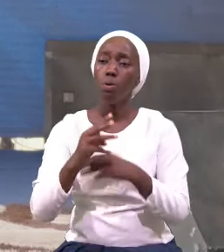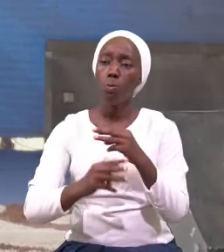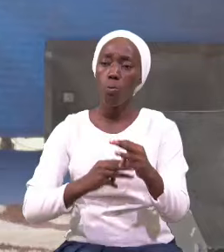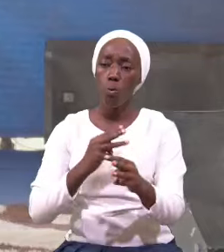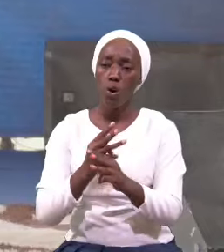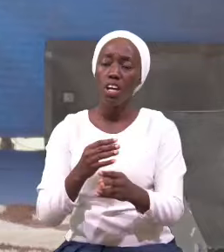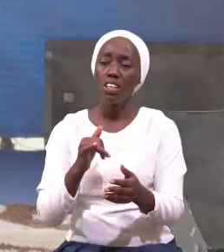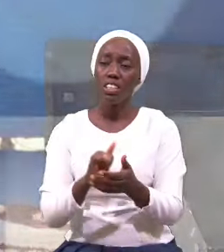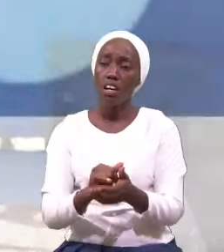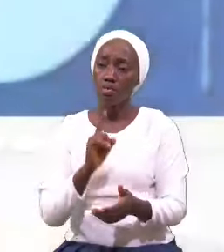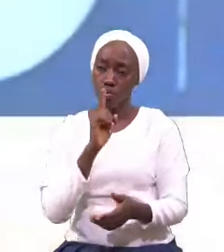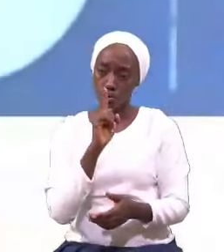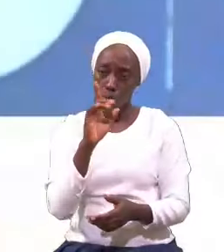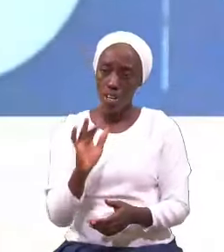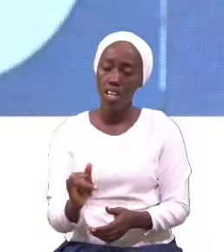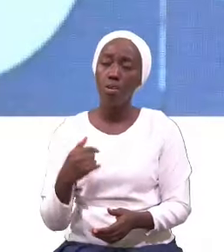the Holy Spirit.